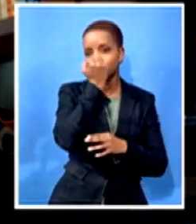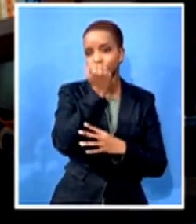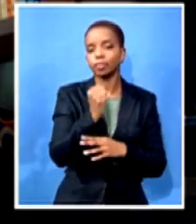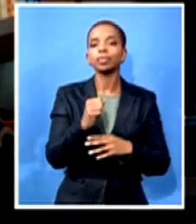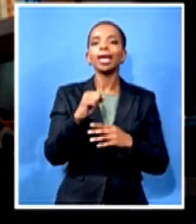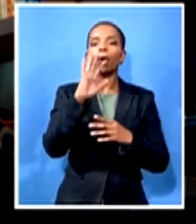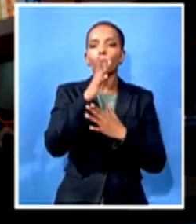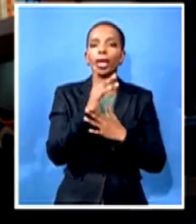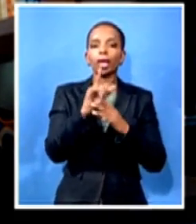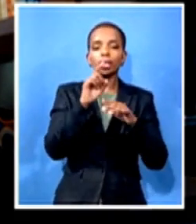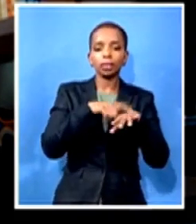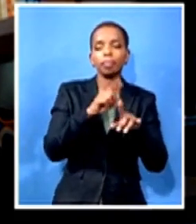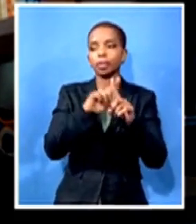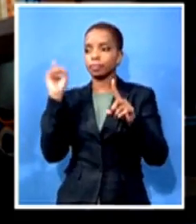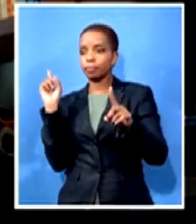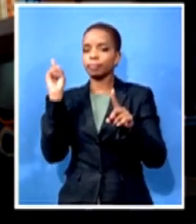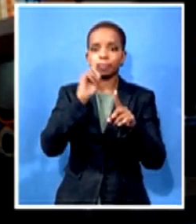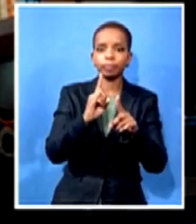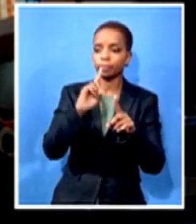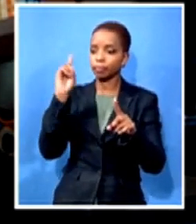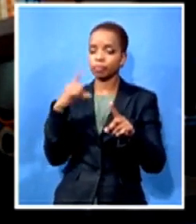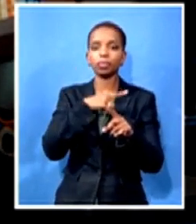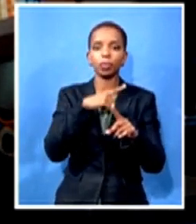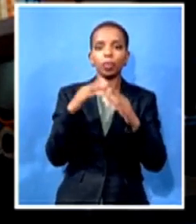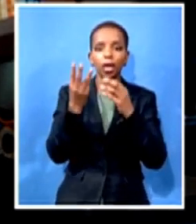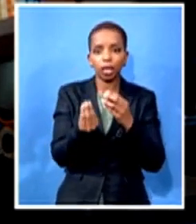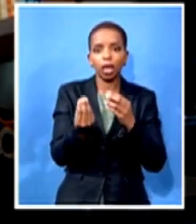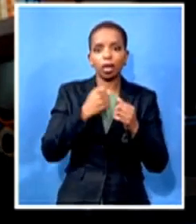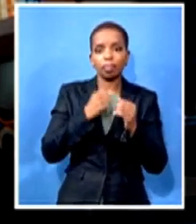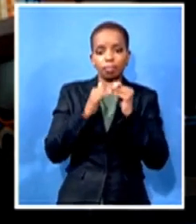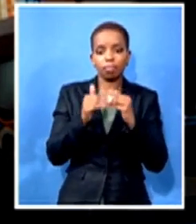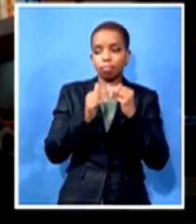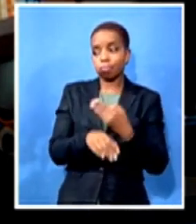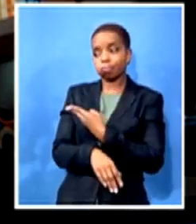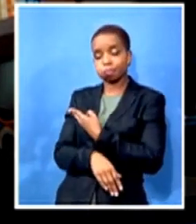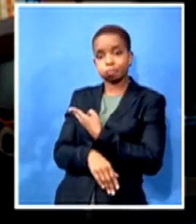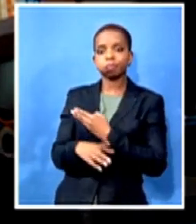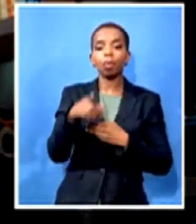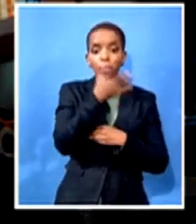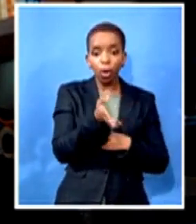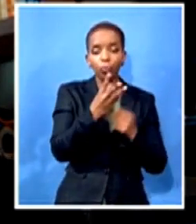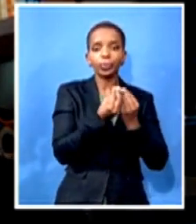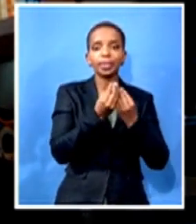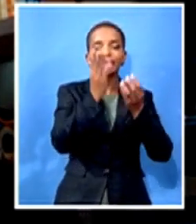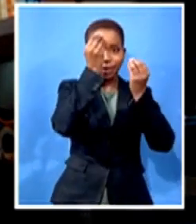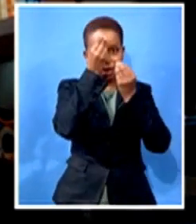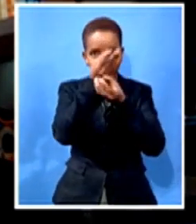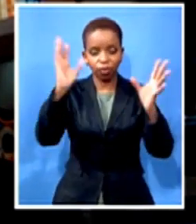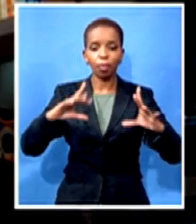I'm alone. Always deal with potential issues up front and prepare your audience for this, and this will help that meeting flow a lot